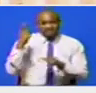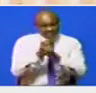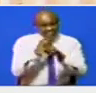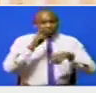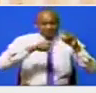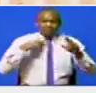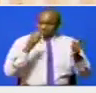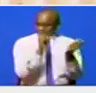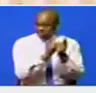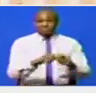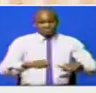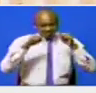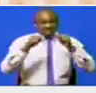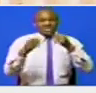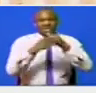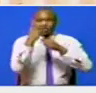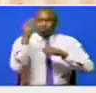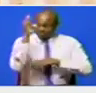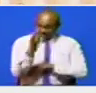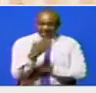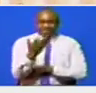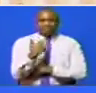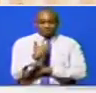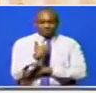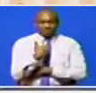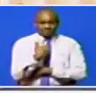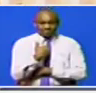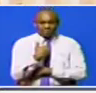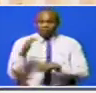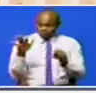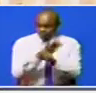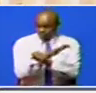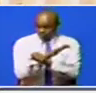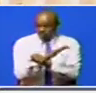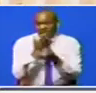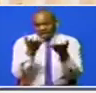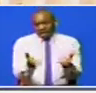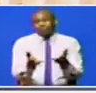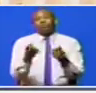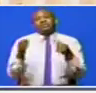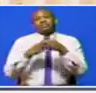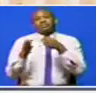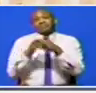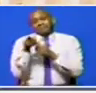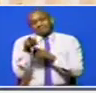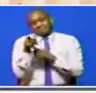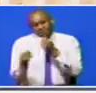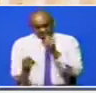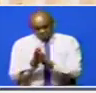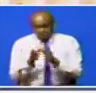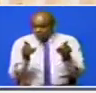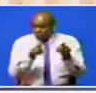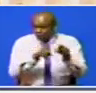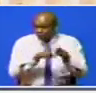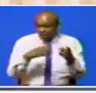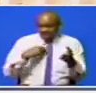hoteliers. Some of the hoteliers are 92% up or full up to end of September. And also